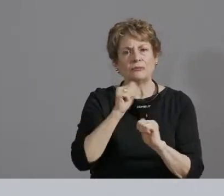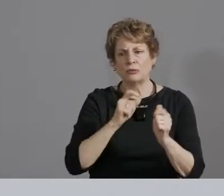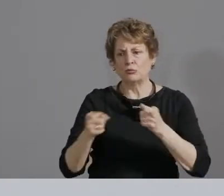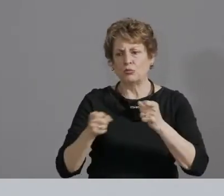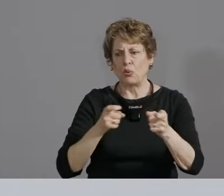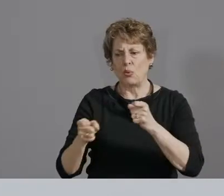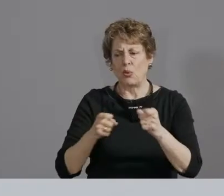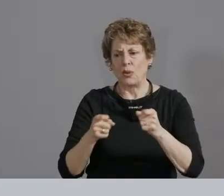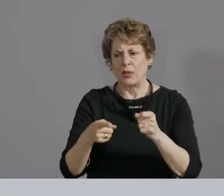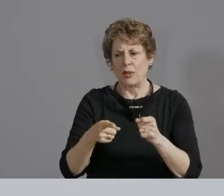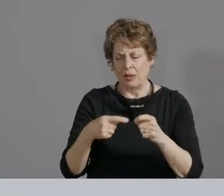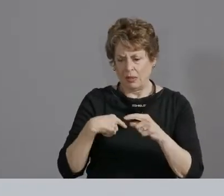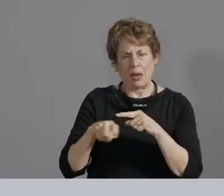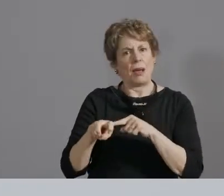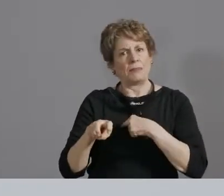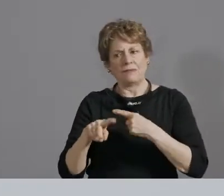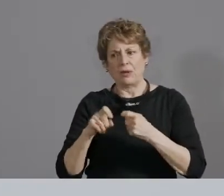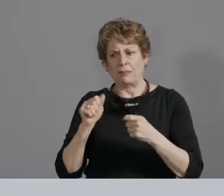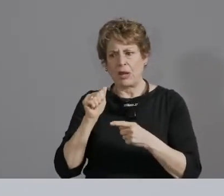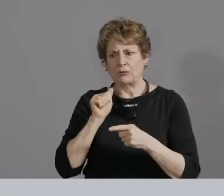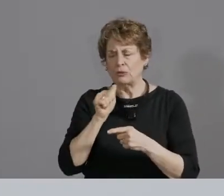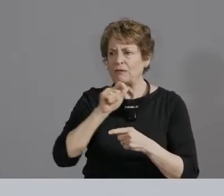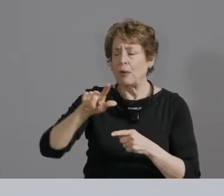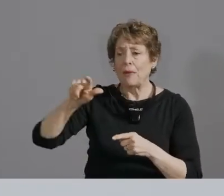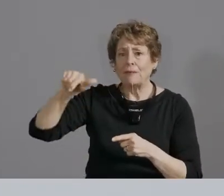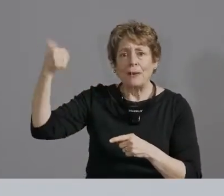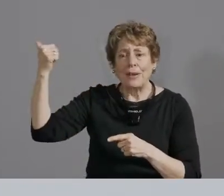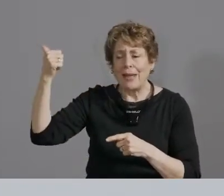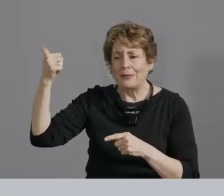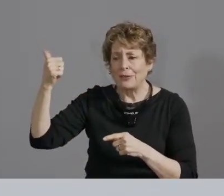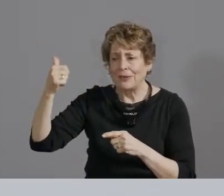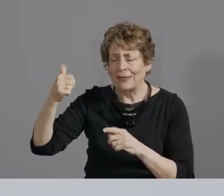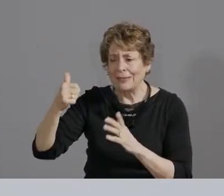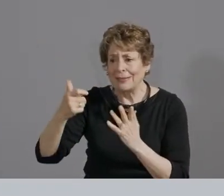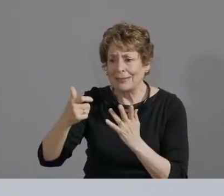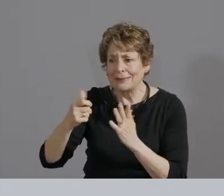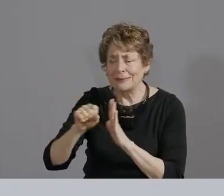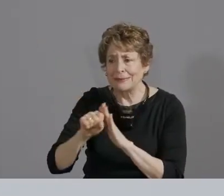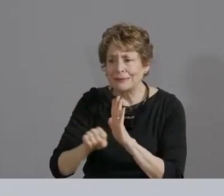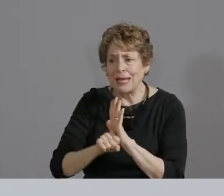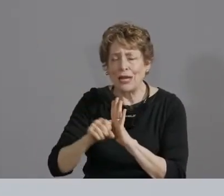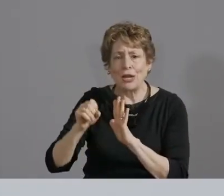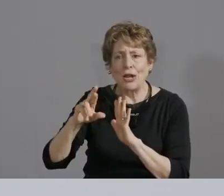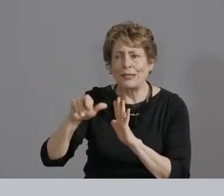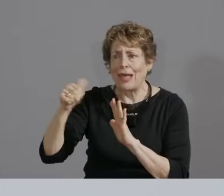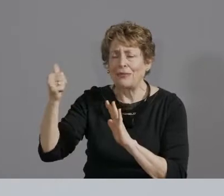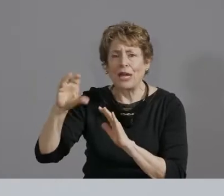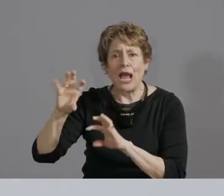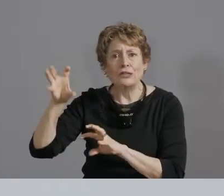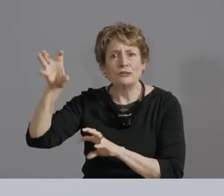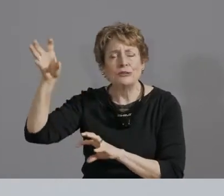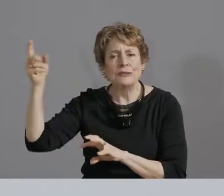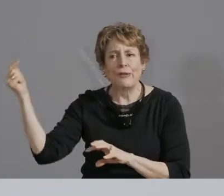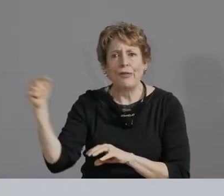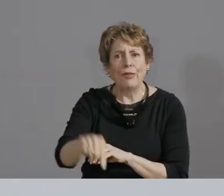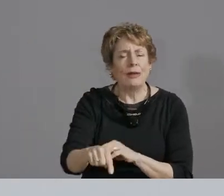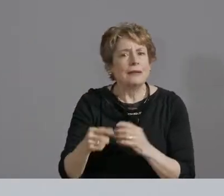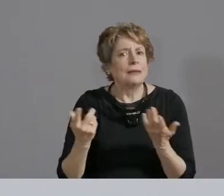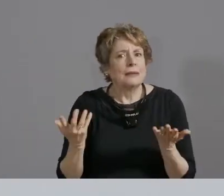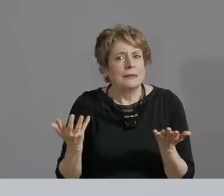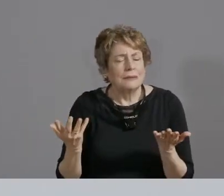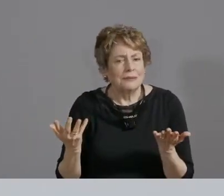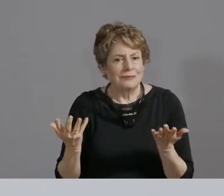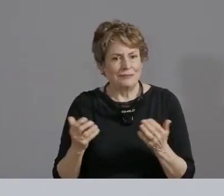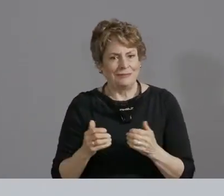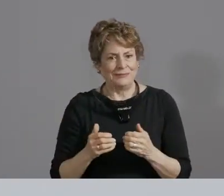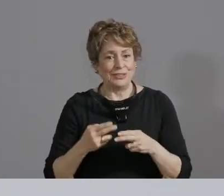countries, like in this case? Yeah. So we do not encourage vaccine tourism. We haven't seen a huge